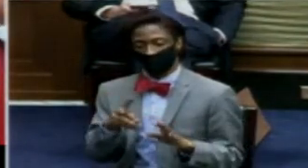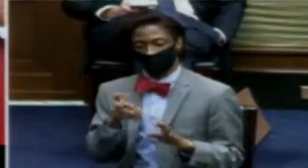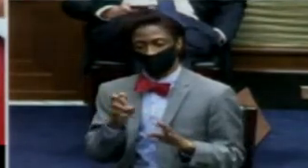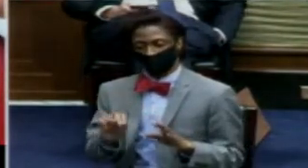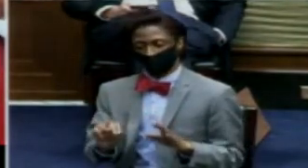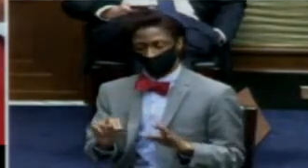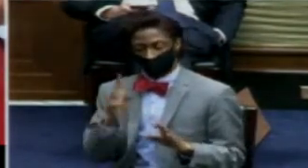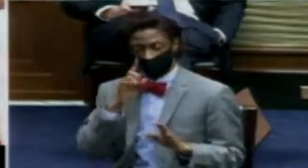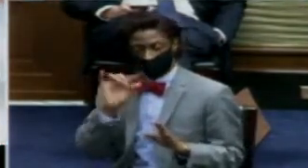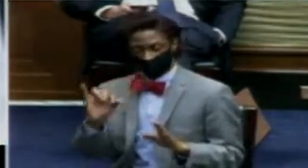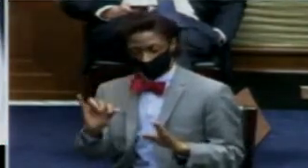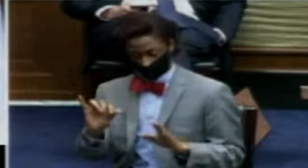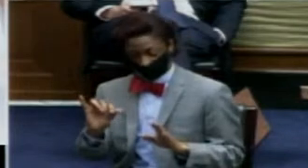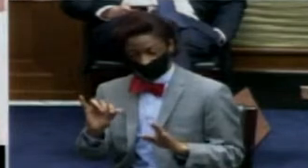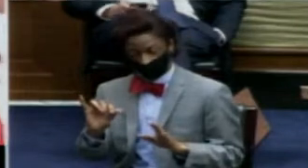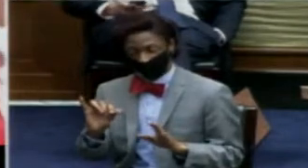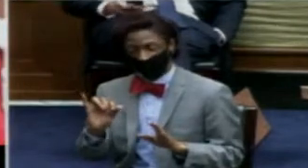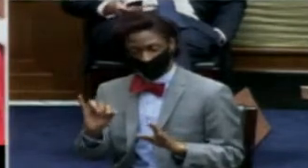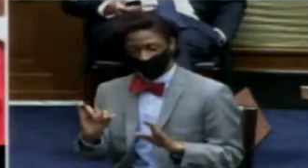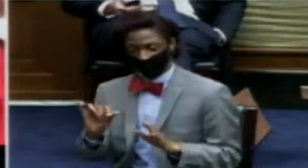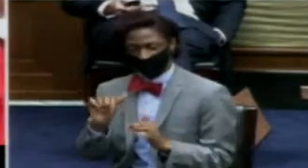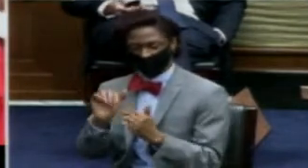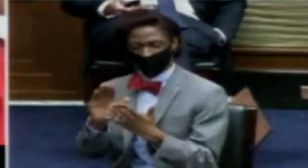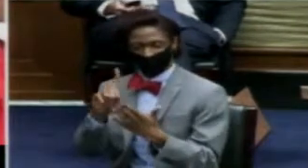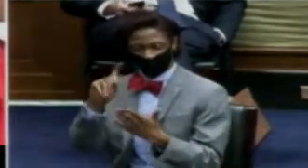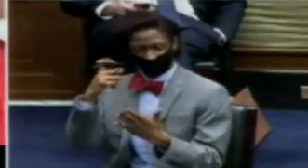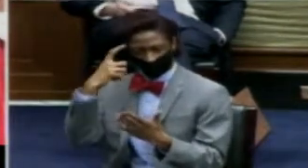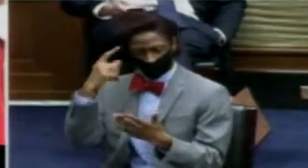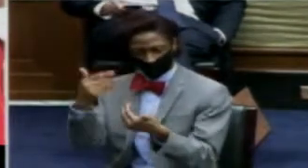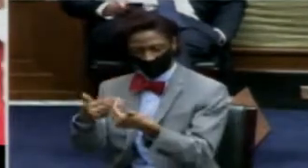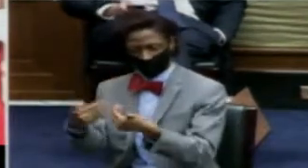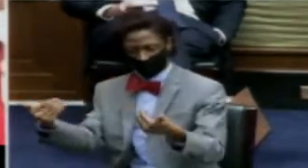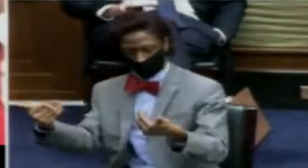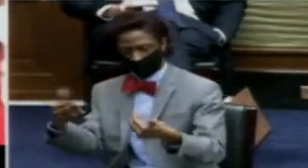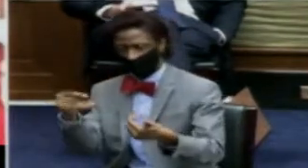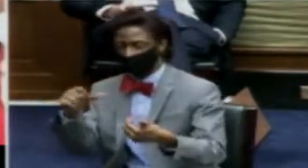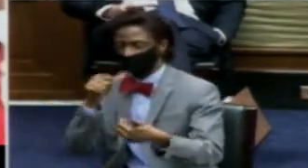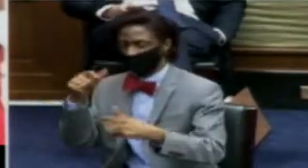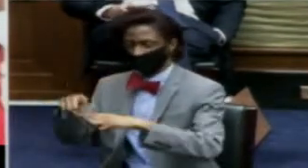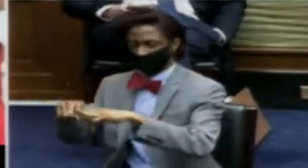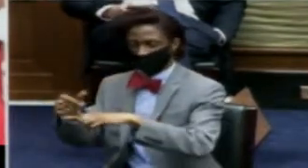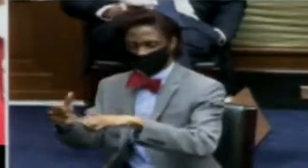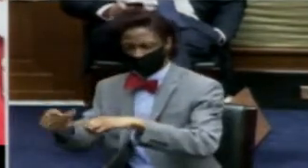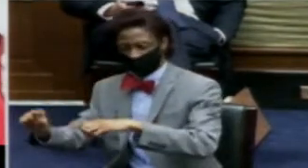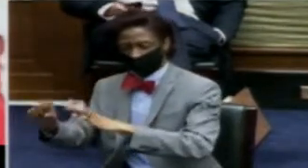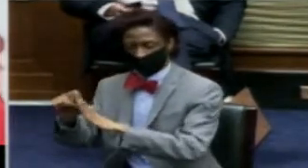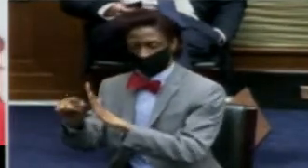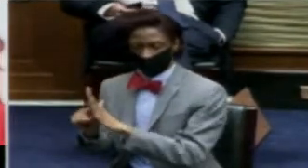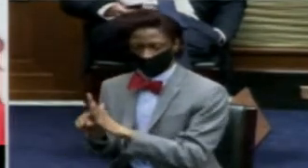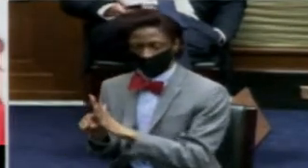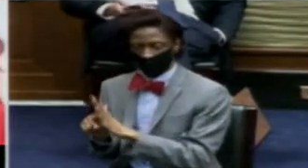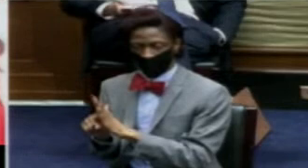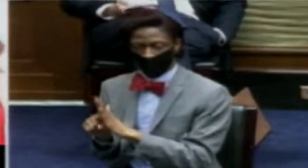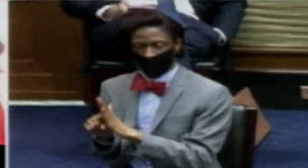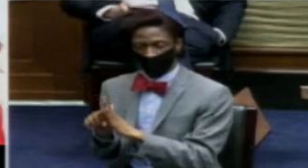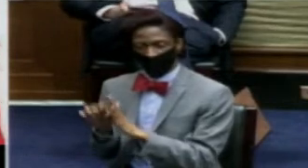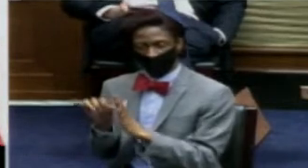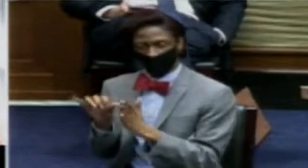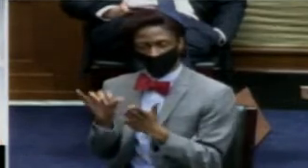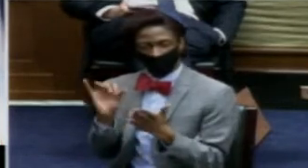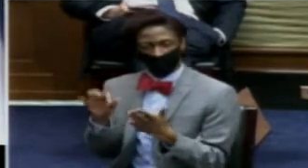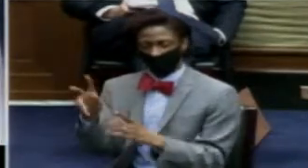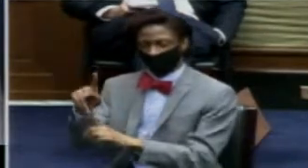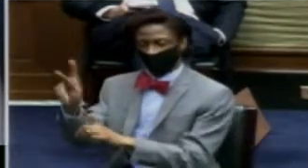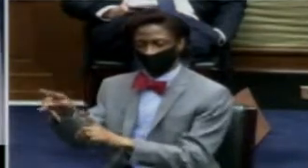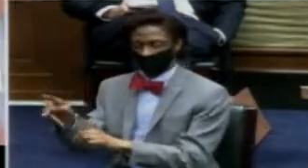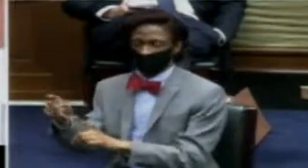Constitution addresses the need for the federal government to be separate from and not dependent on any state. It reflects the experience in the Philadelphia Mutiny